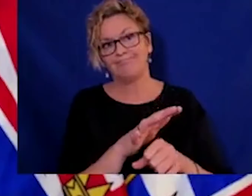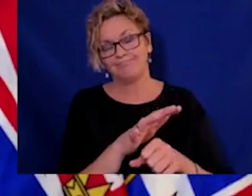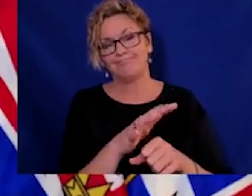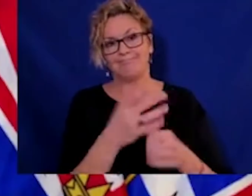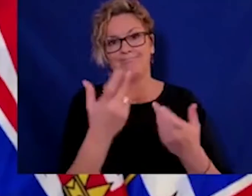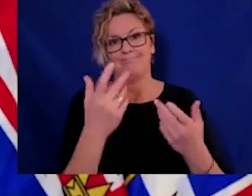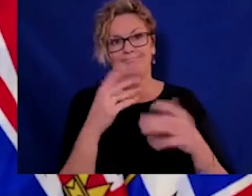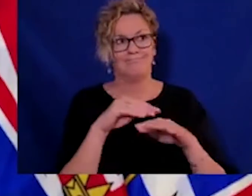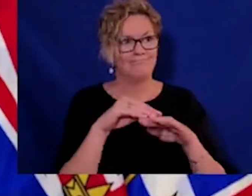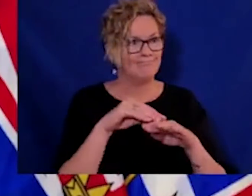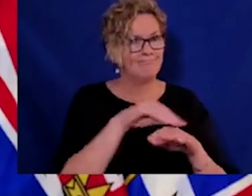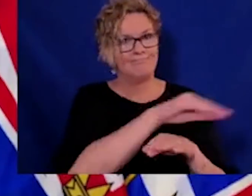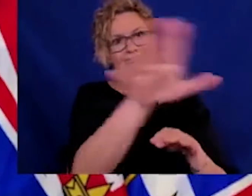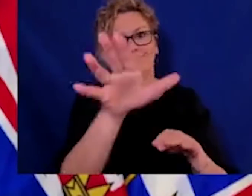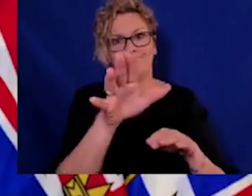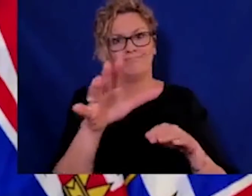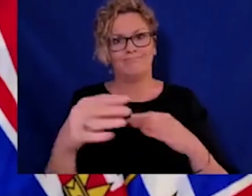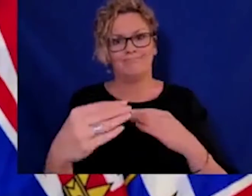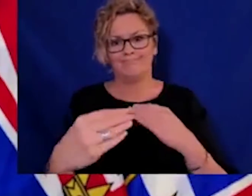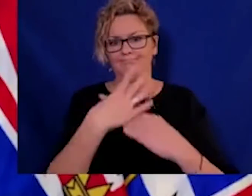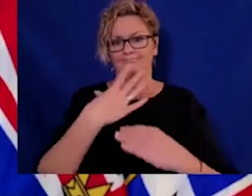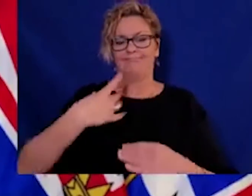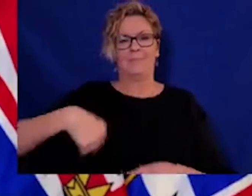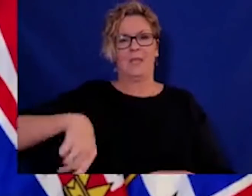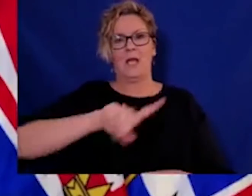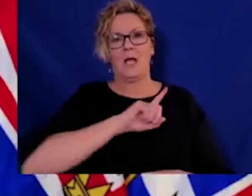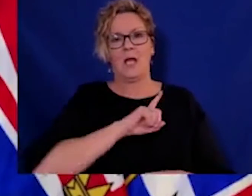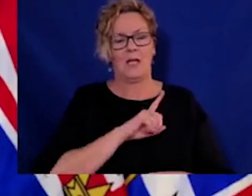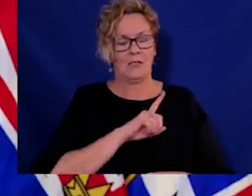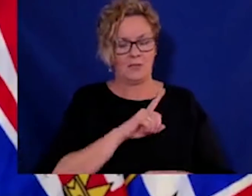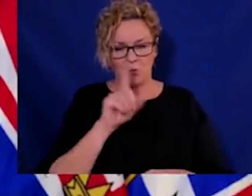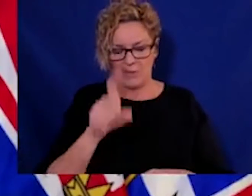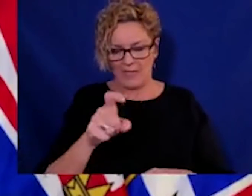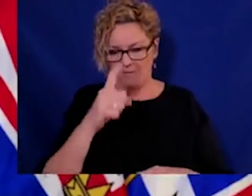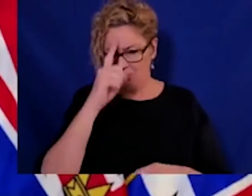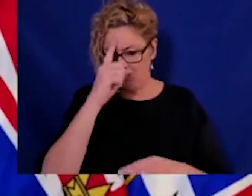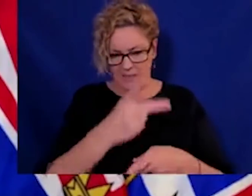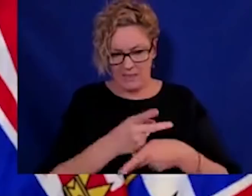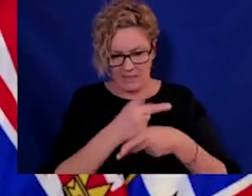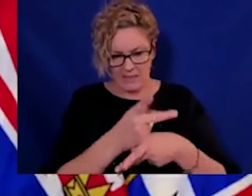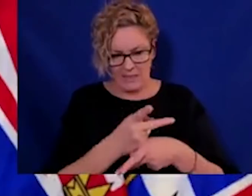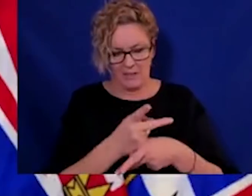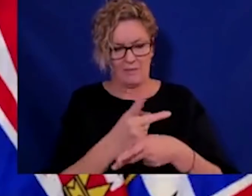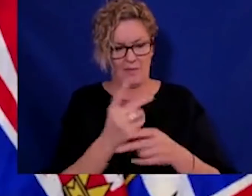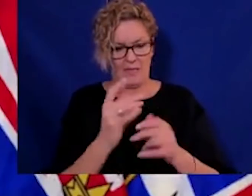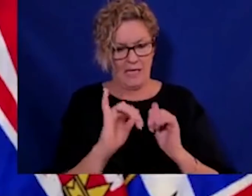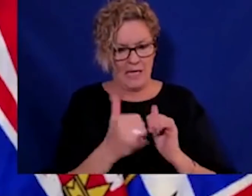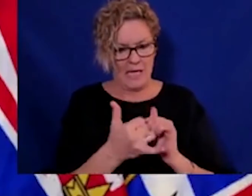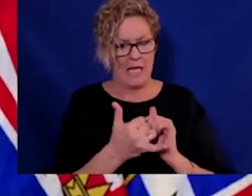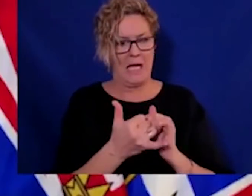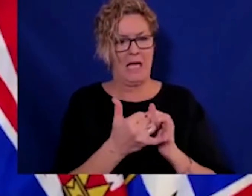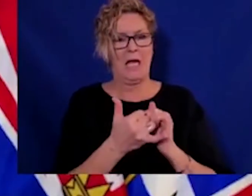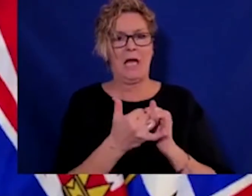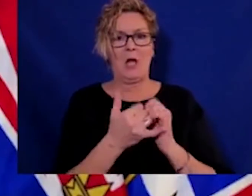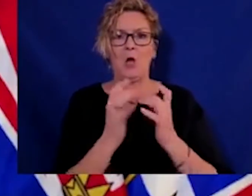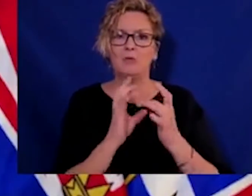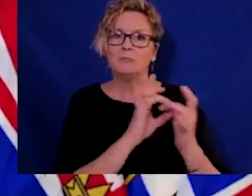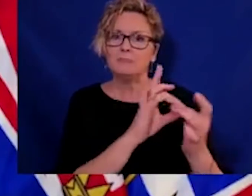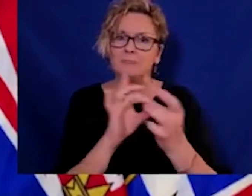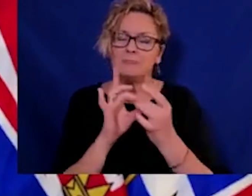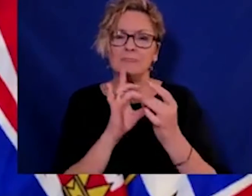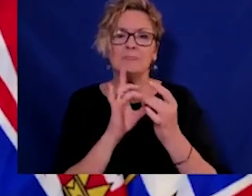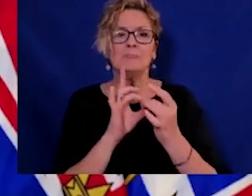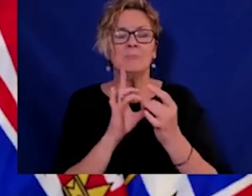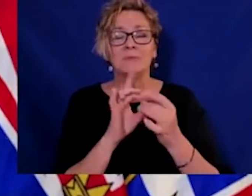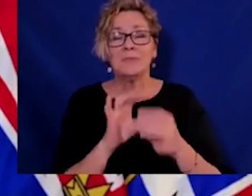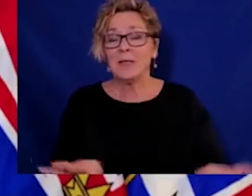other. And once again, we are facing that time where it is important for all of us to stay within our